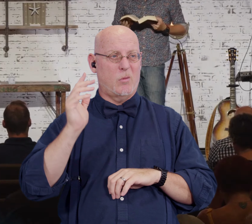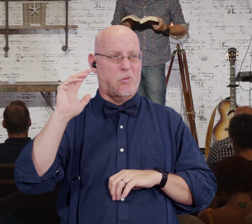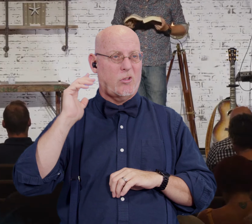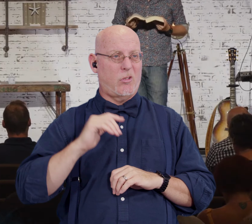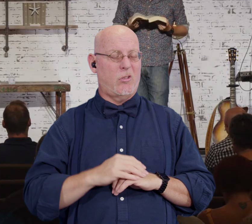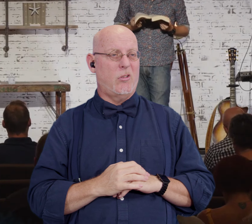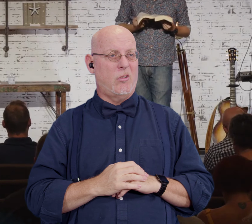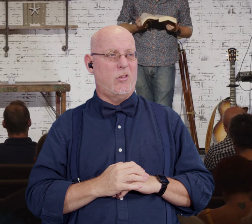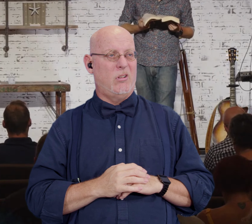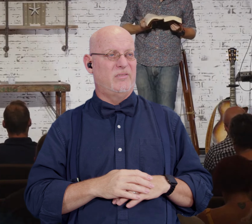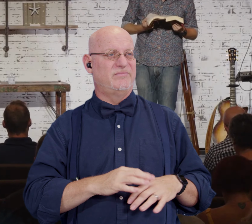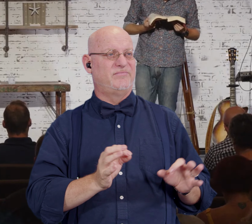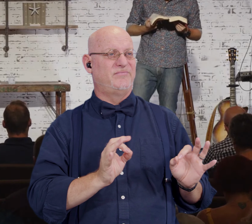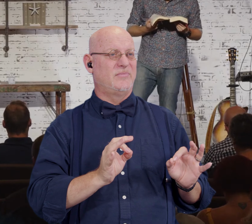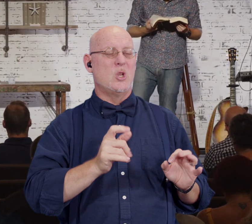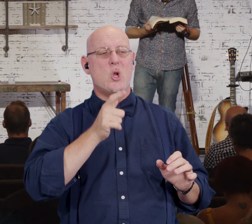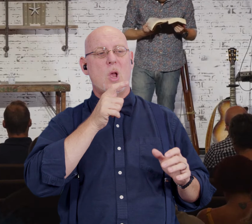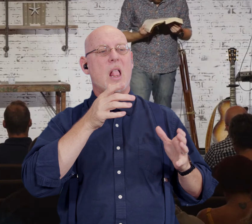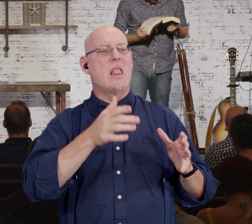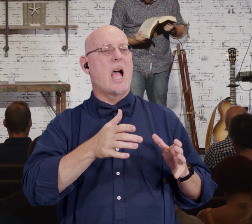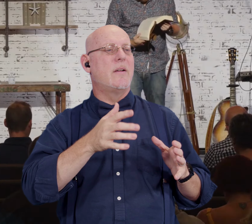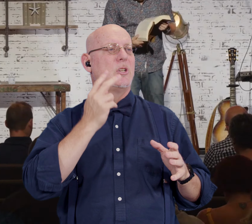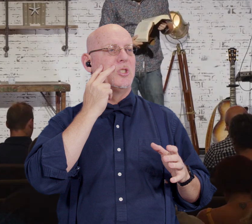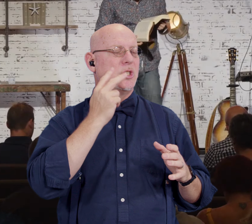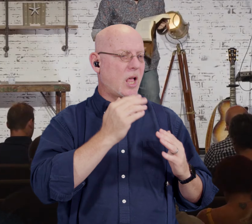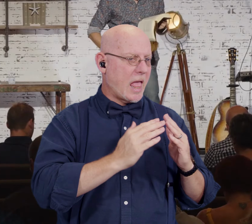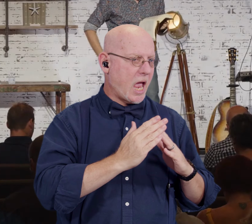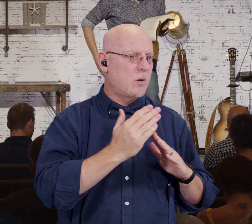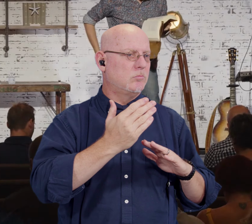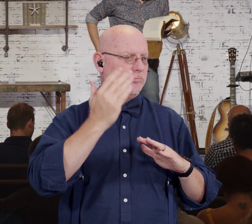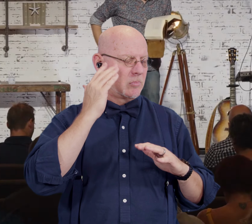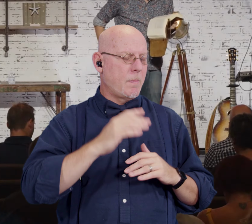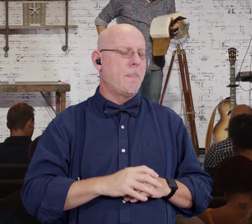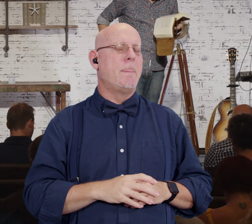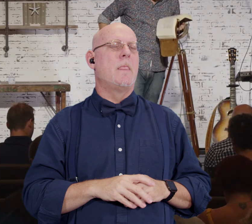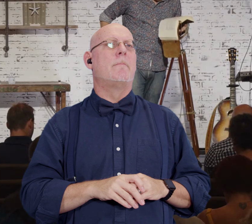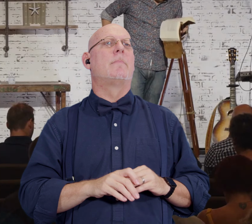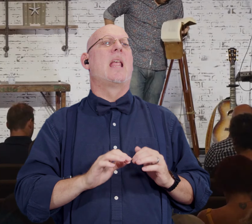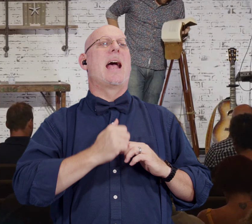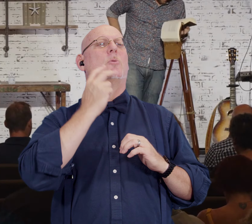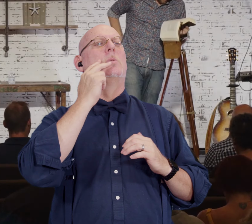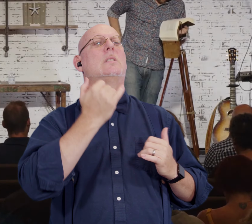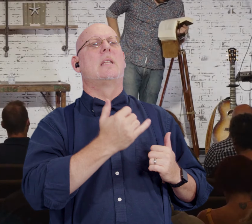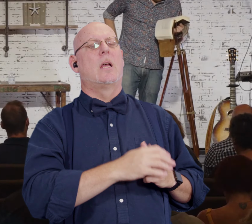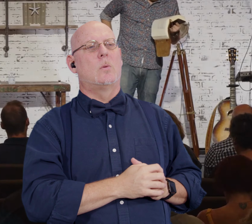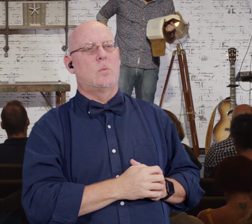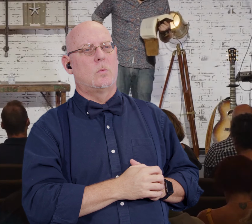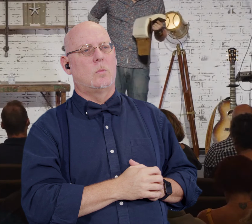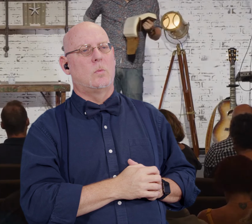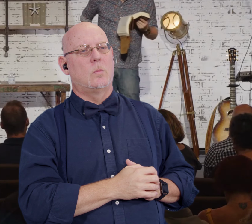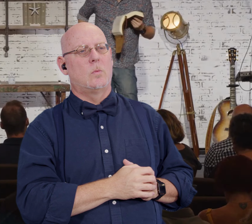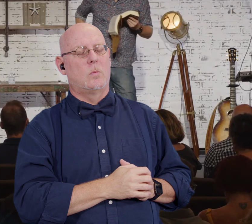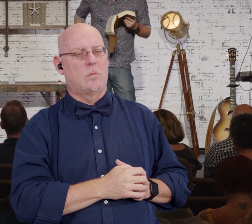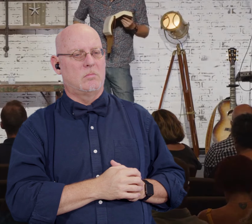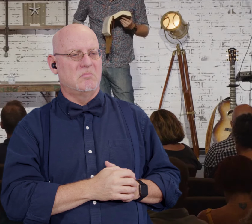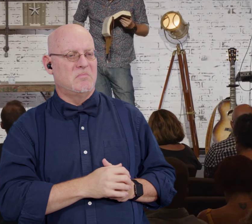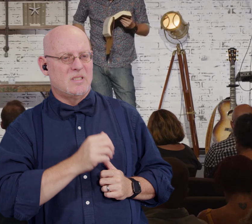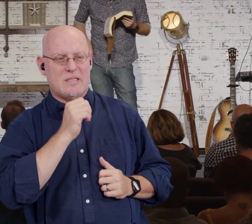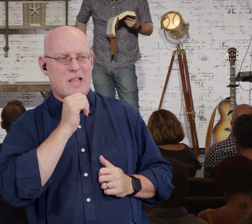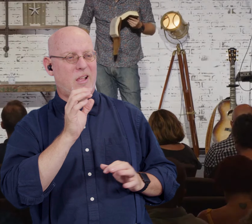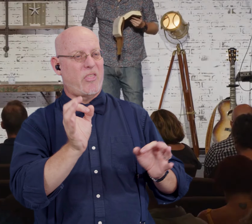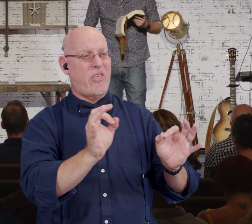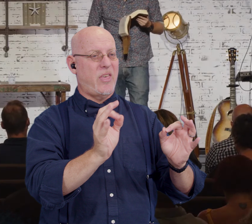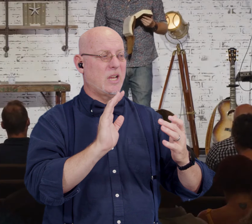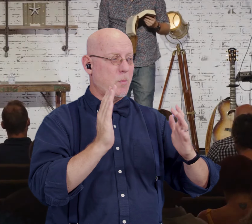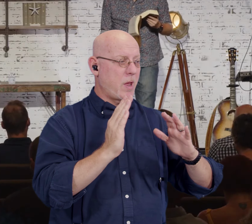work. Who was left among you, verse 3, who saw this house in its former glory? How do you see it now? Is it not